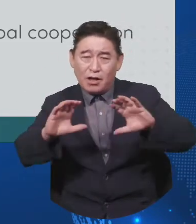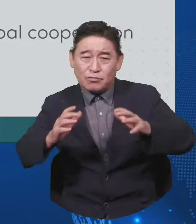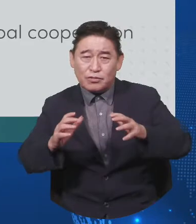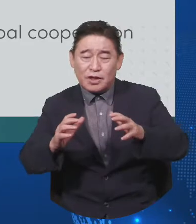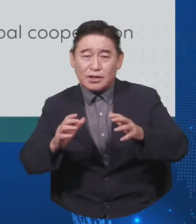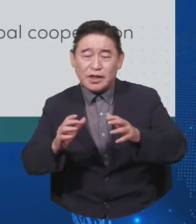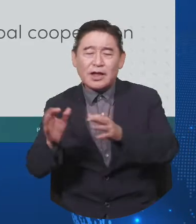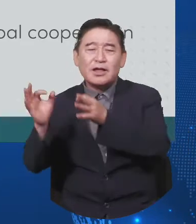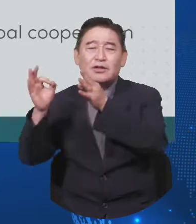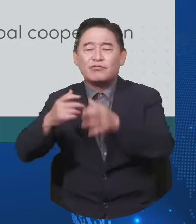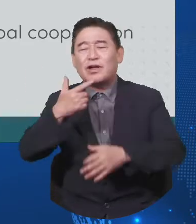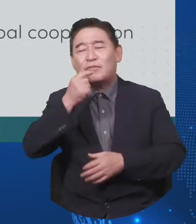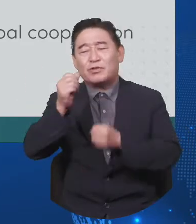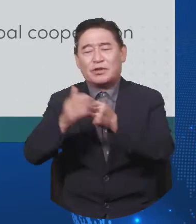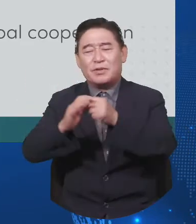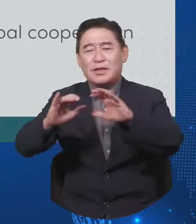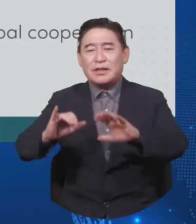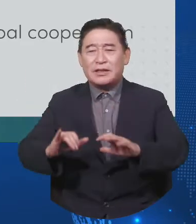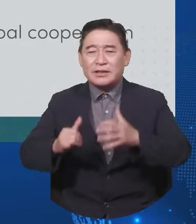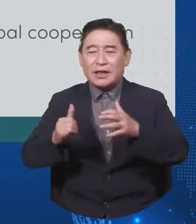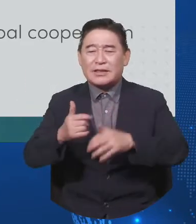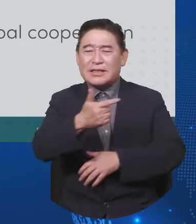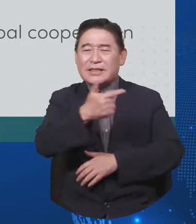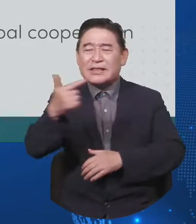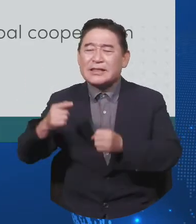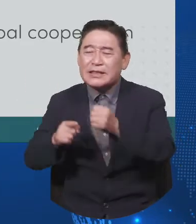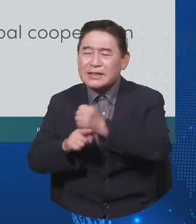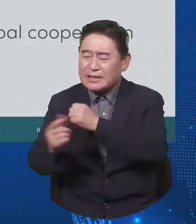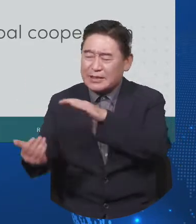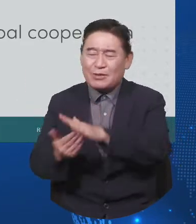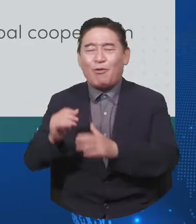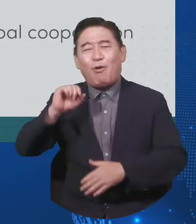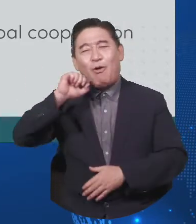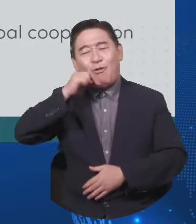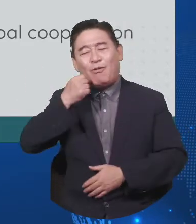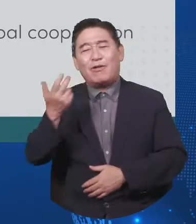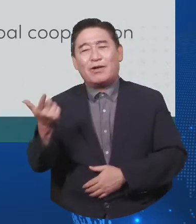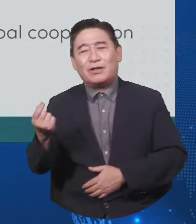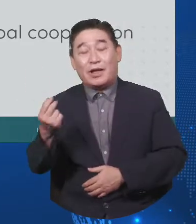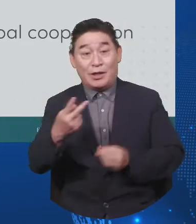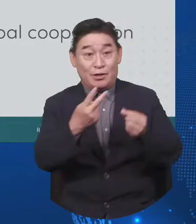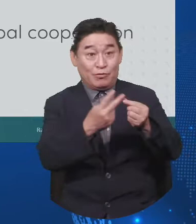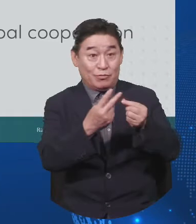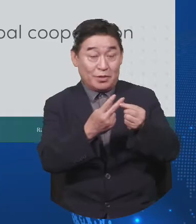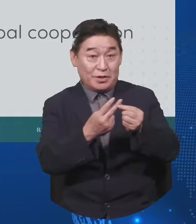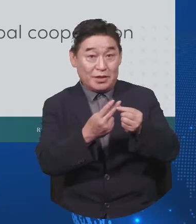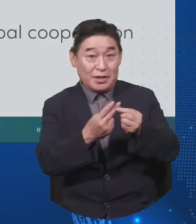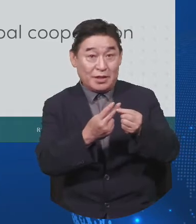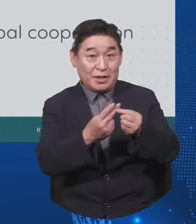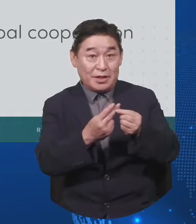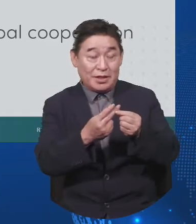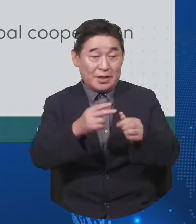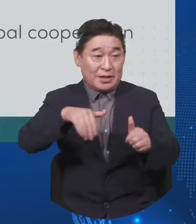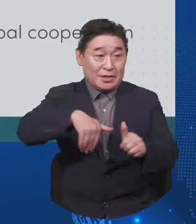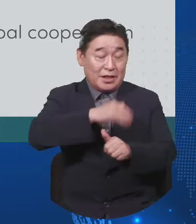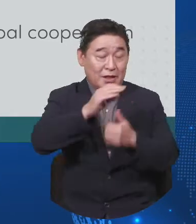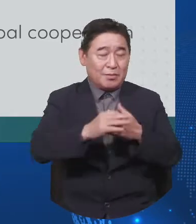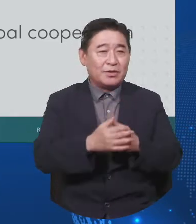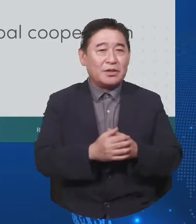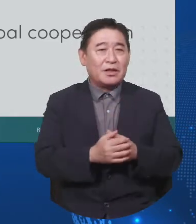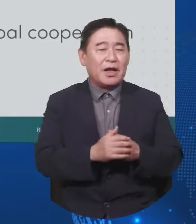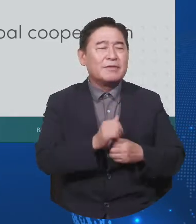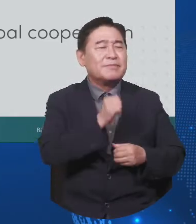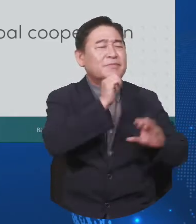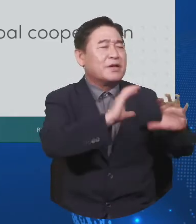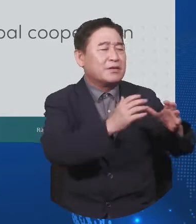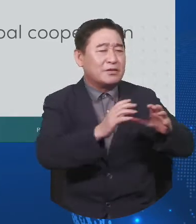public goods. The second path involves the emergence of a stronger Southern cooperation platform as a